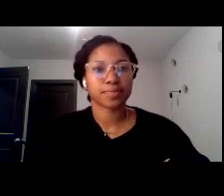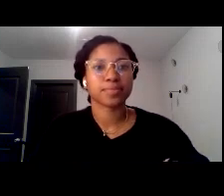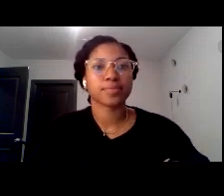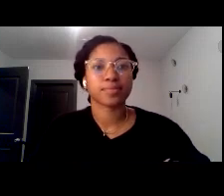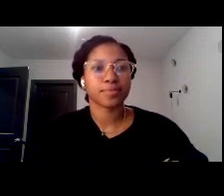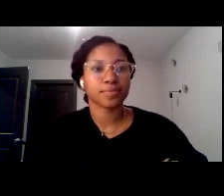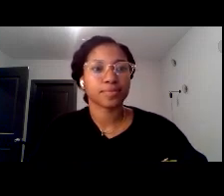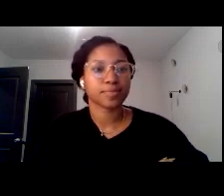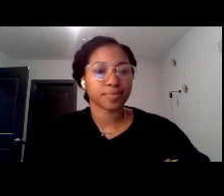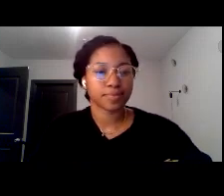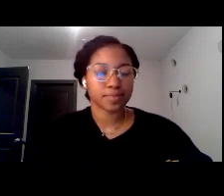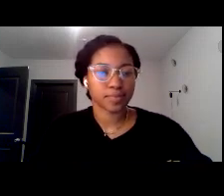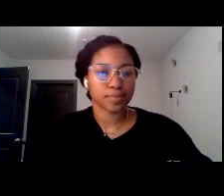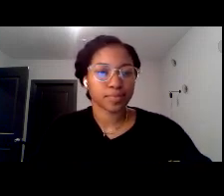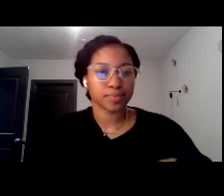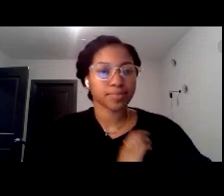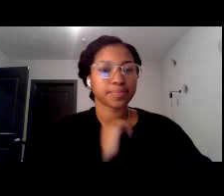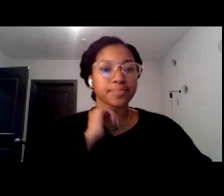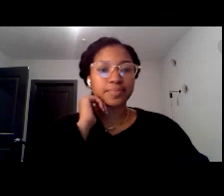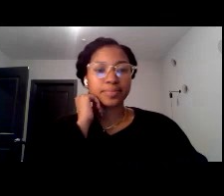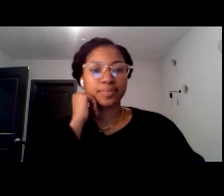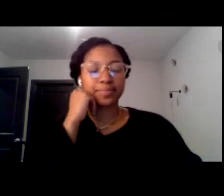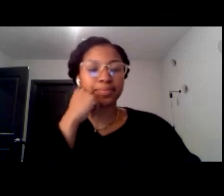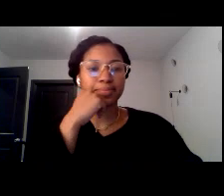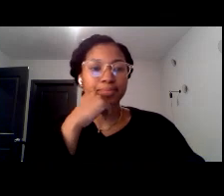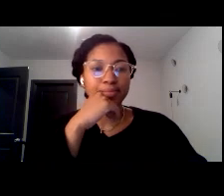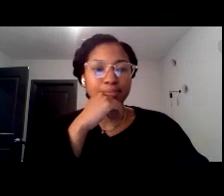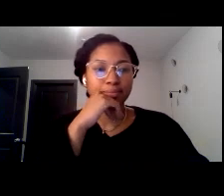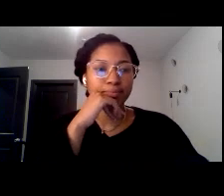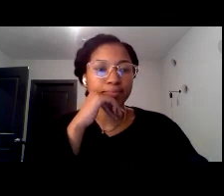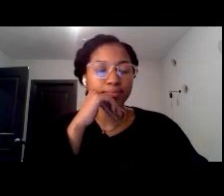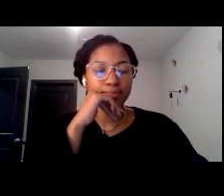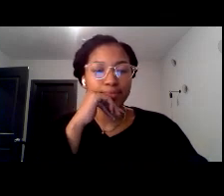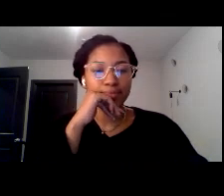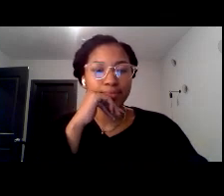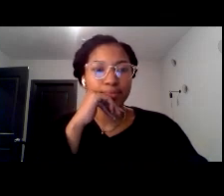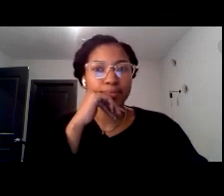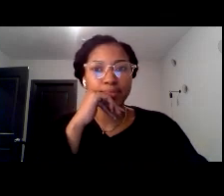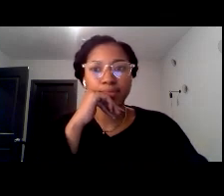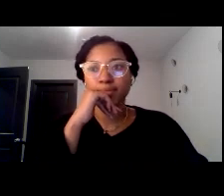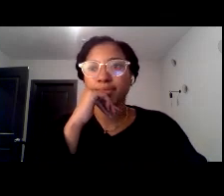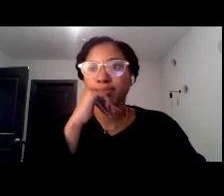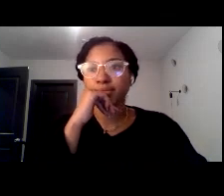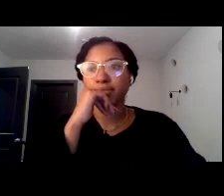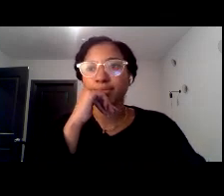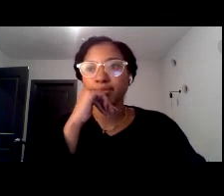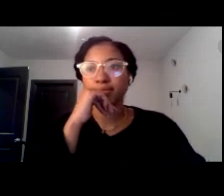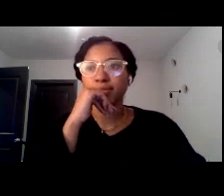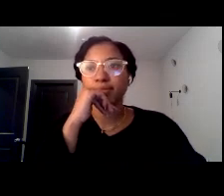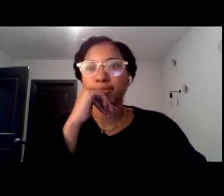visit. I always give them enough time to pull the information that I need. But why is monitoring